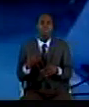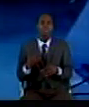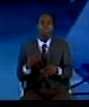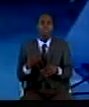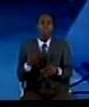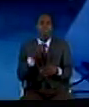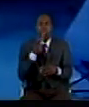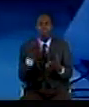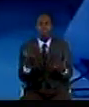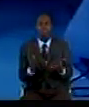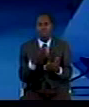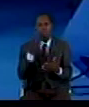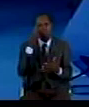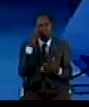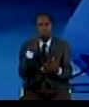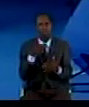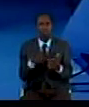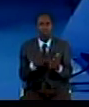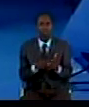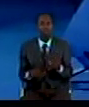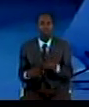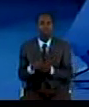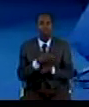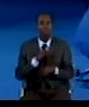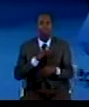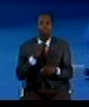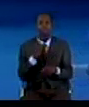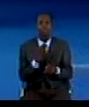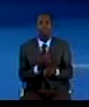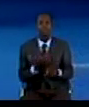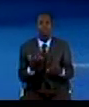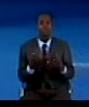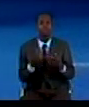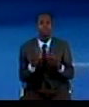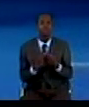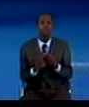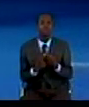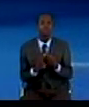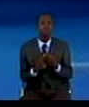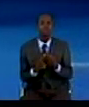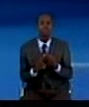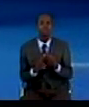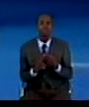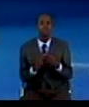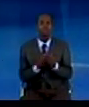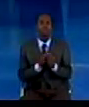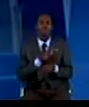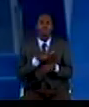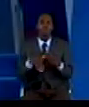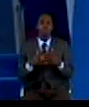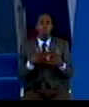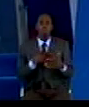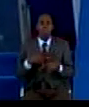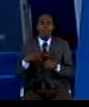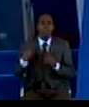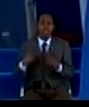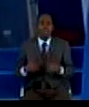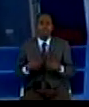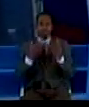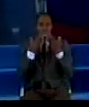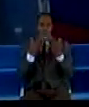7 days. And I just want to, with the whole of my heart, appreciate our